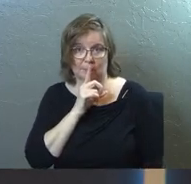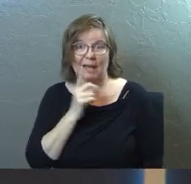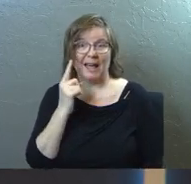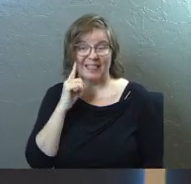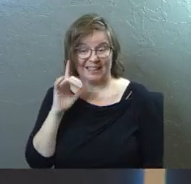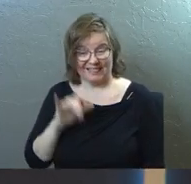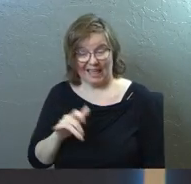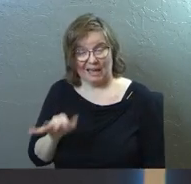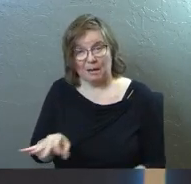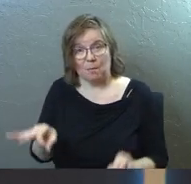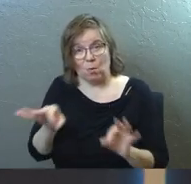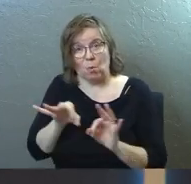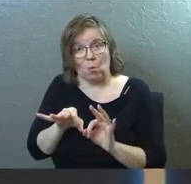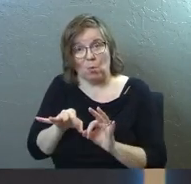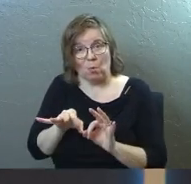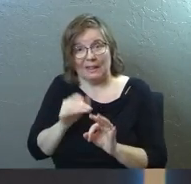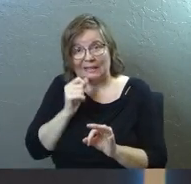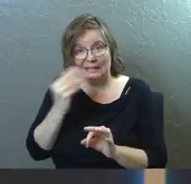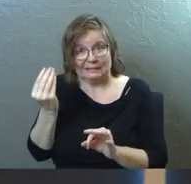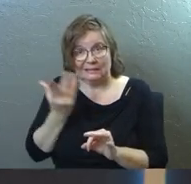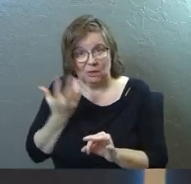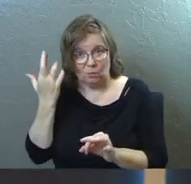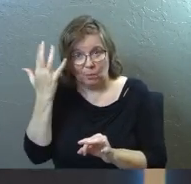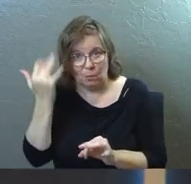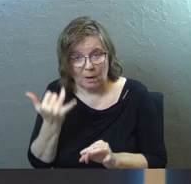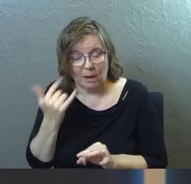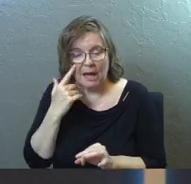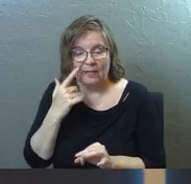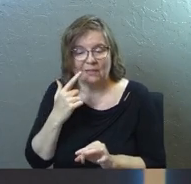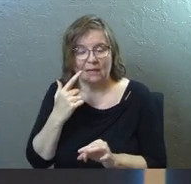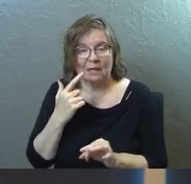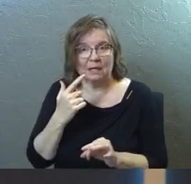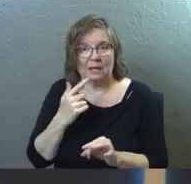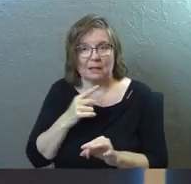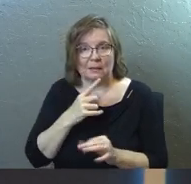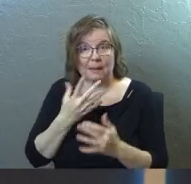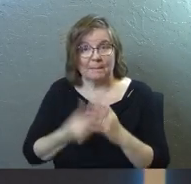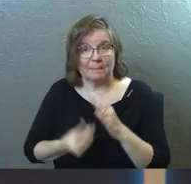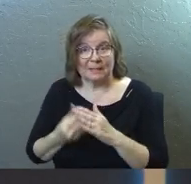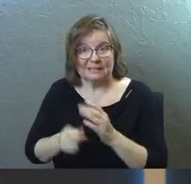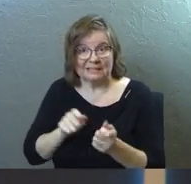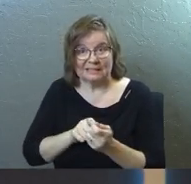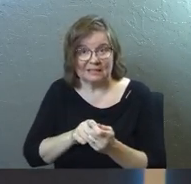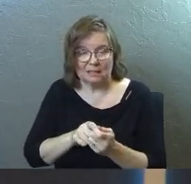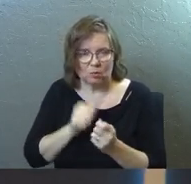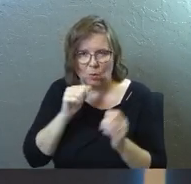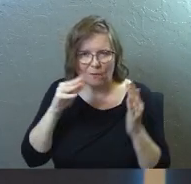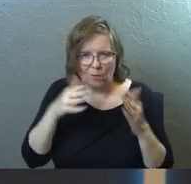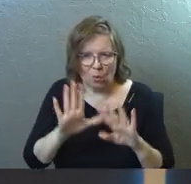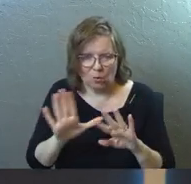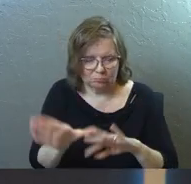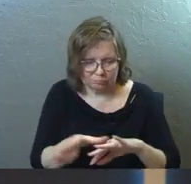so important for us to recognize. I think the lack of those details is not what we focus in on,